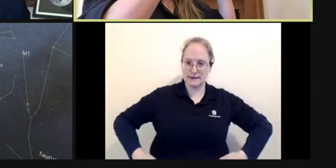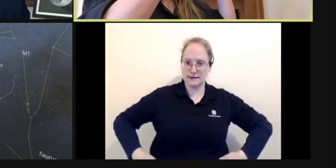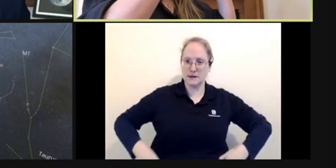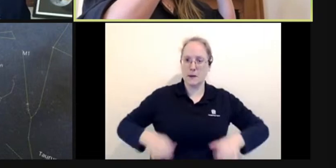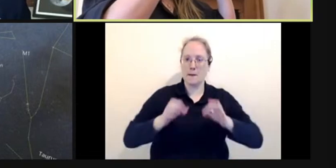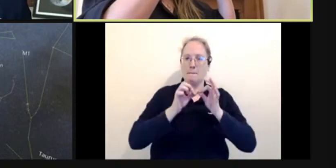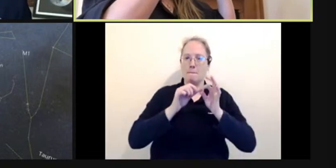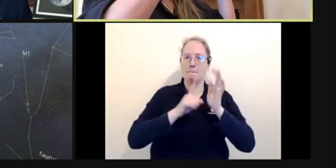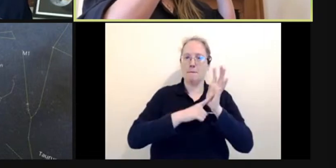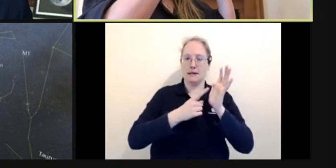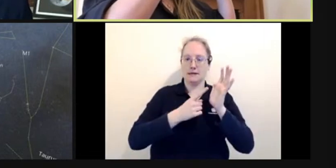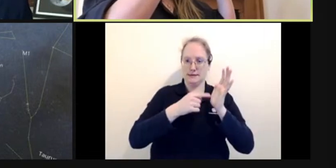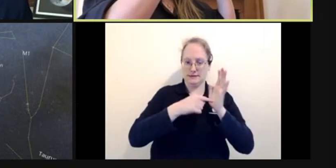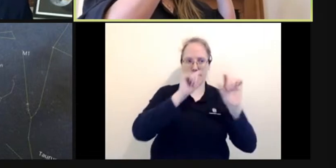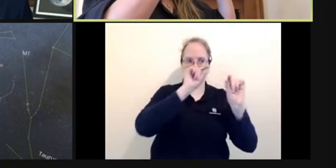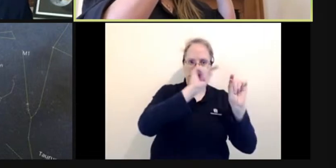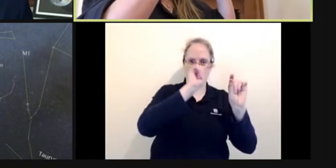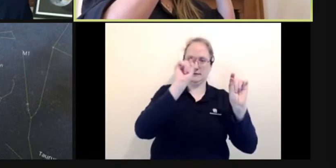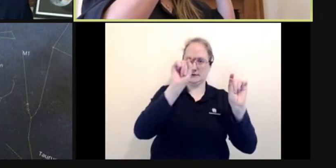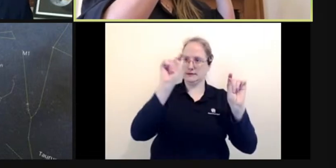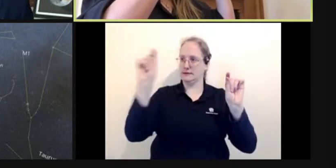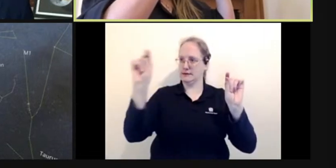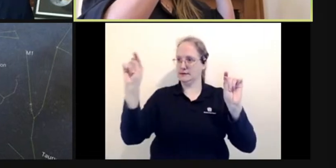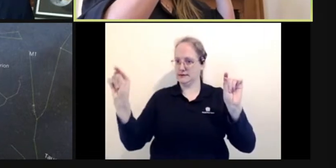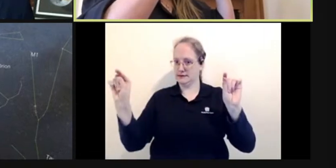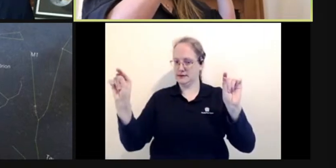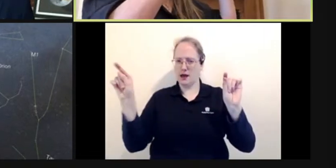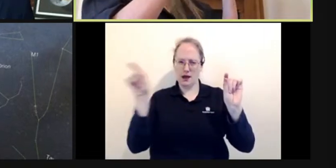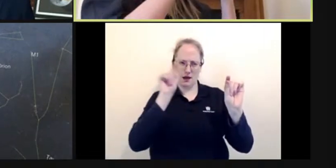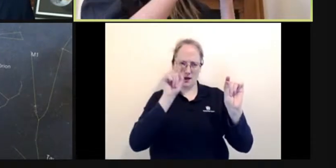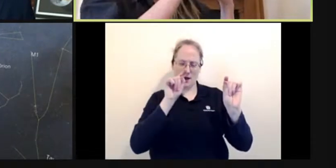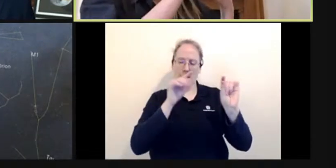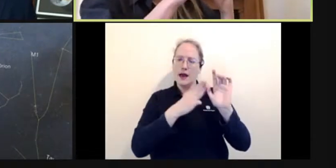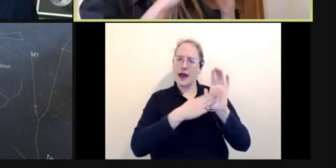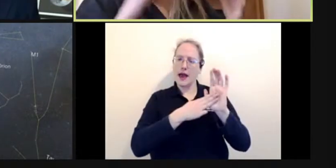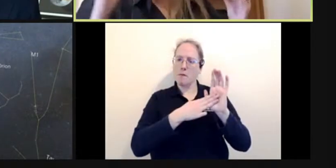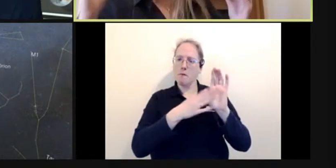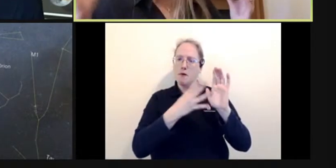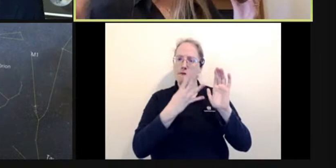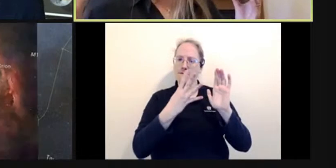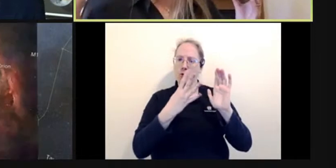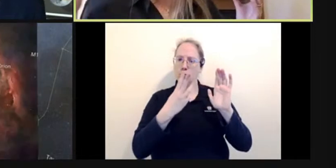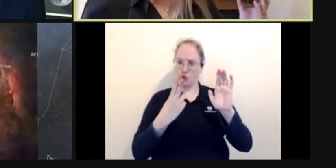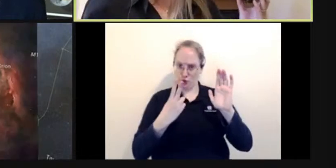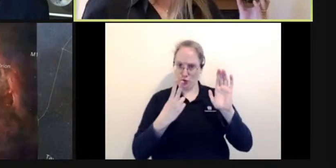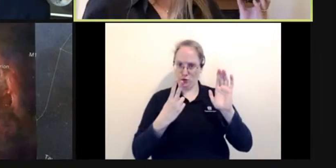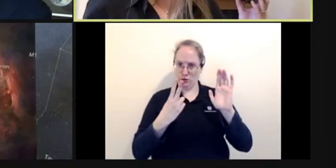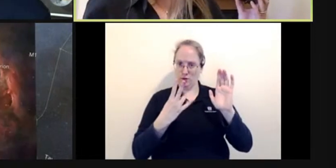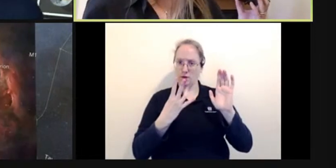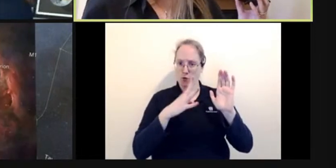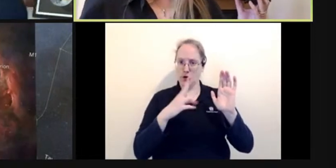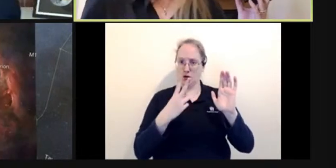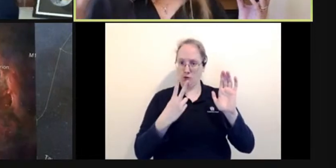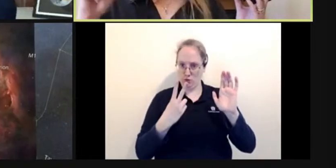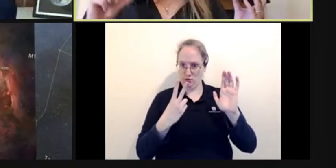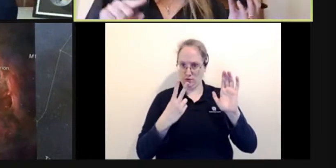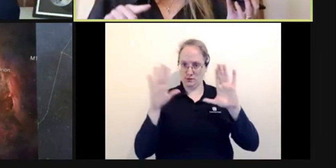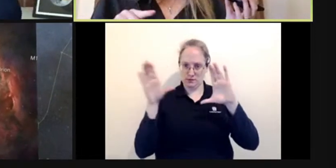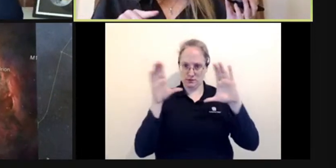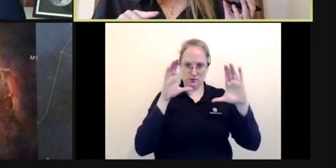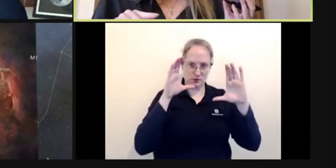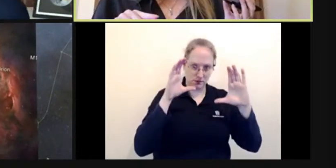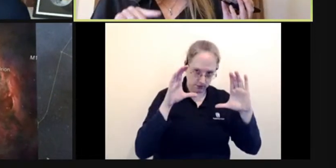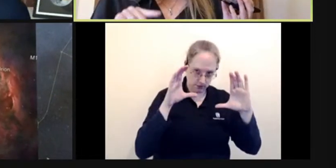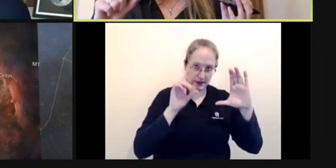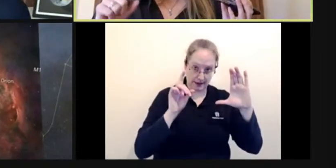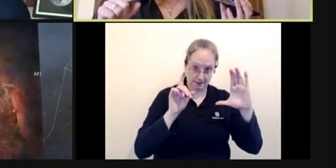there M42. Let's tap on that. I just quickly wanted to show you this, because we